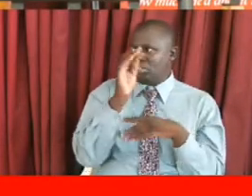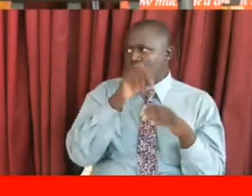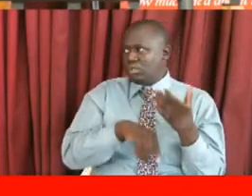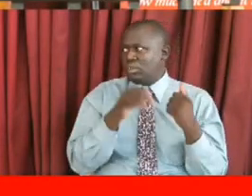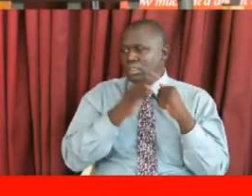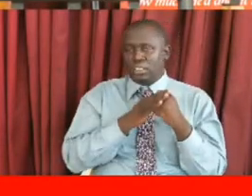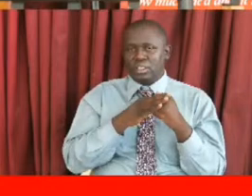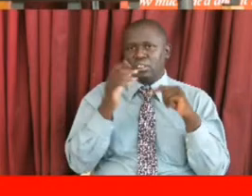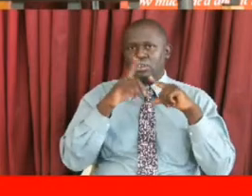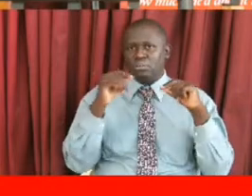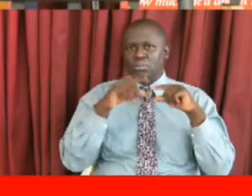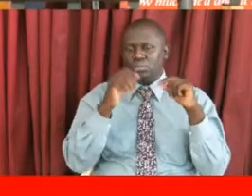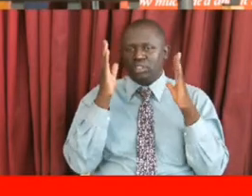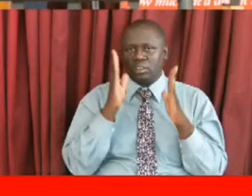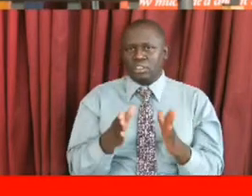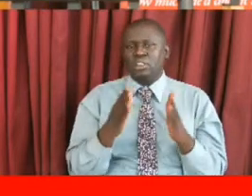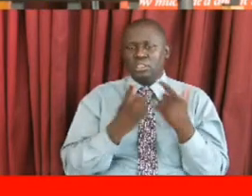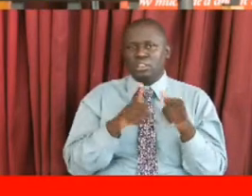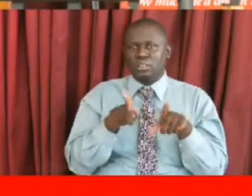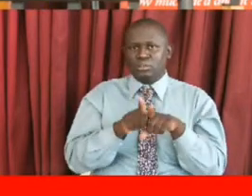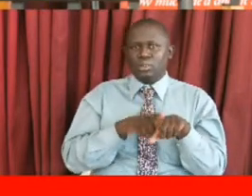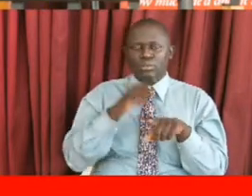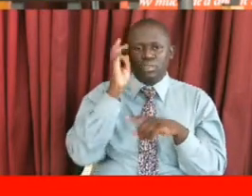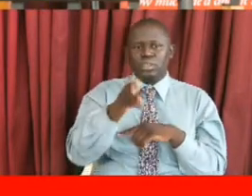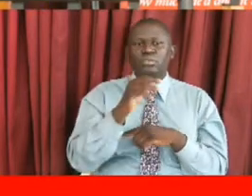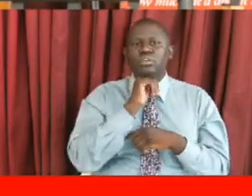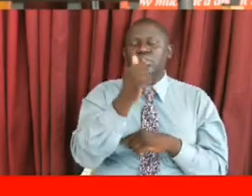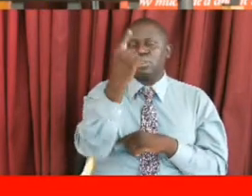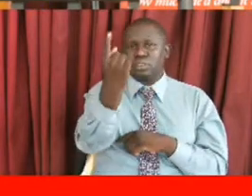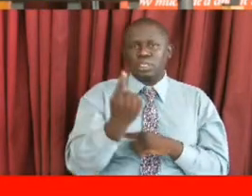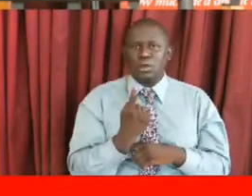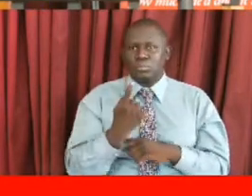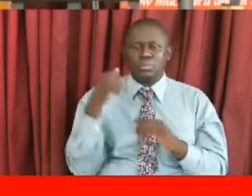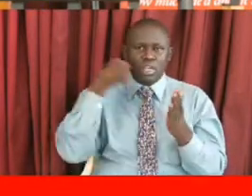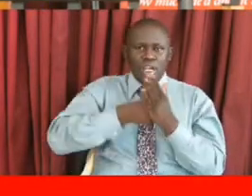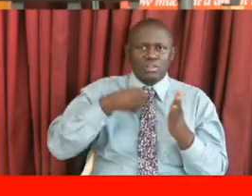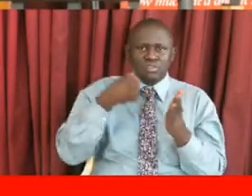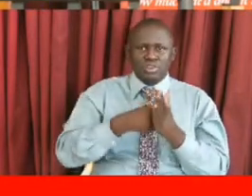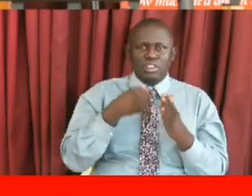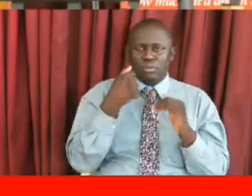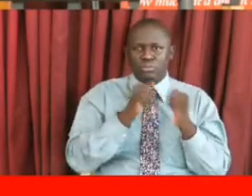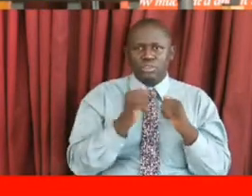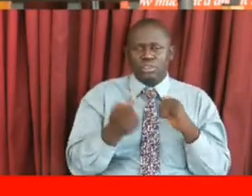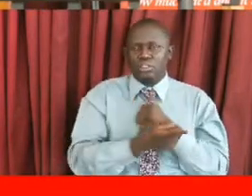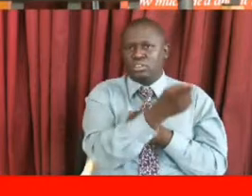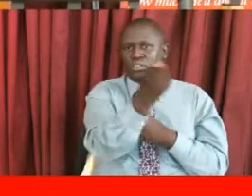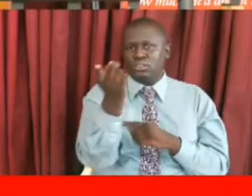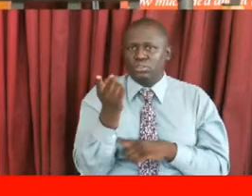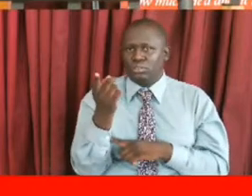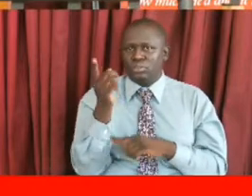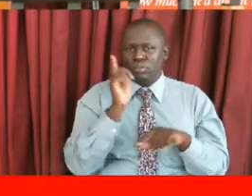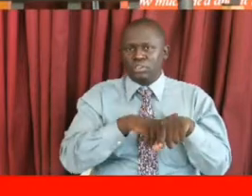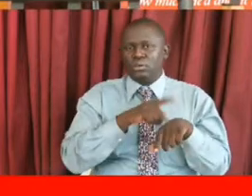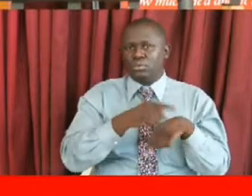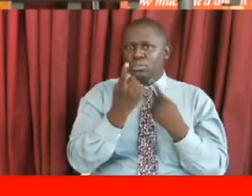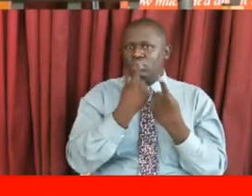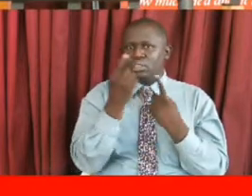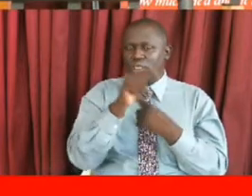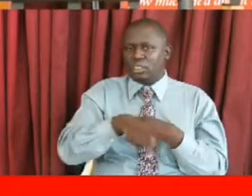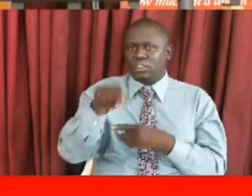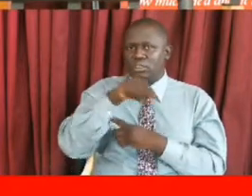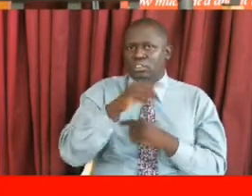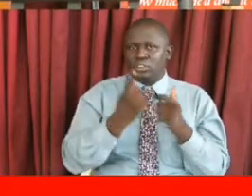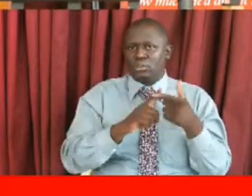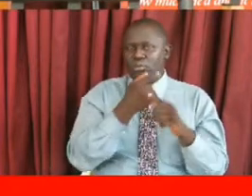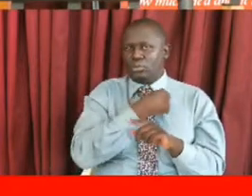messenger we will not fight with you if you come and tell us you are the E messenger no no no no no we'll just do like the